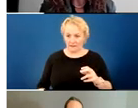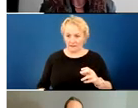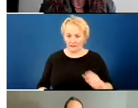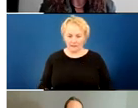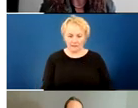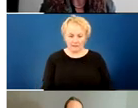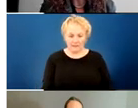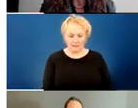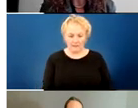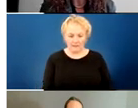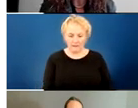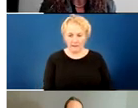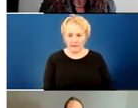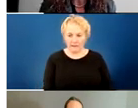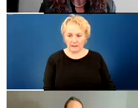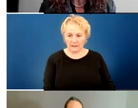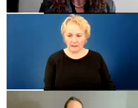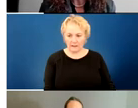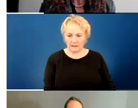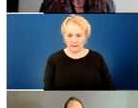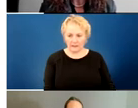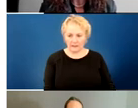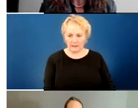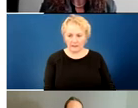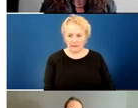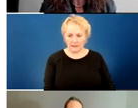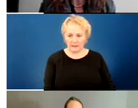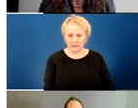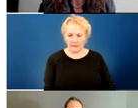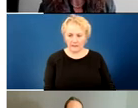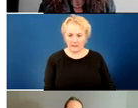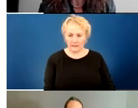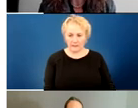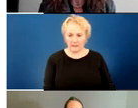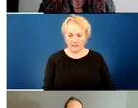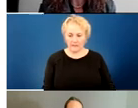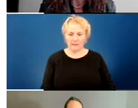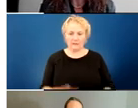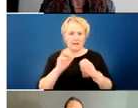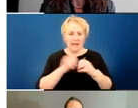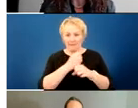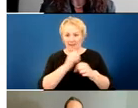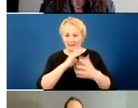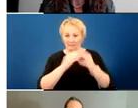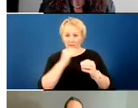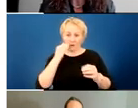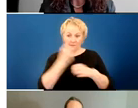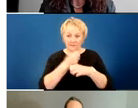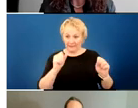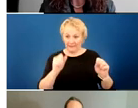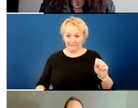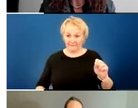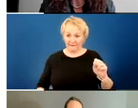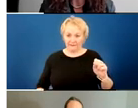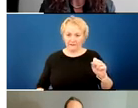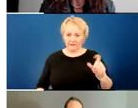as ramps or grab bars to make their home or to make their damaged home safe for them to return and for